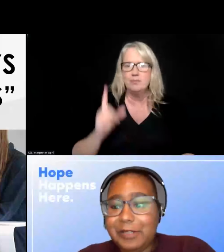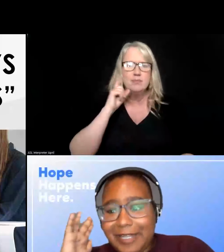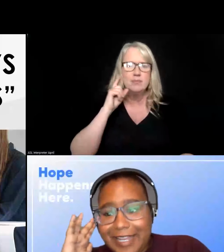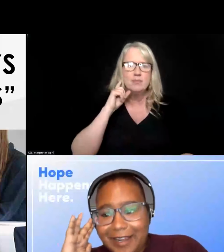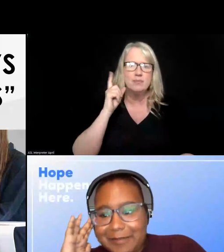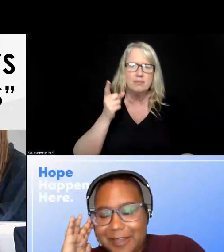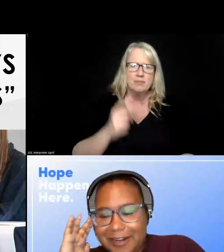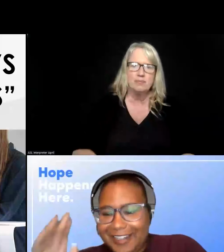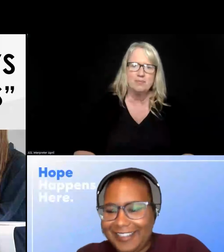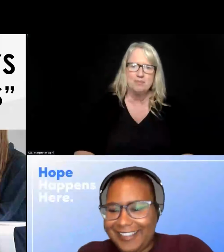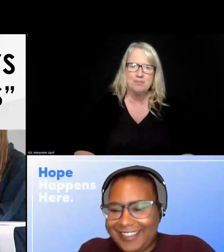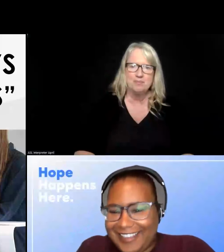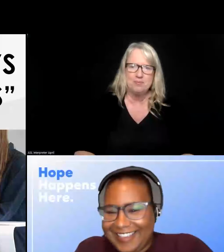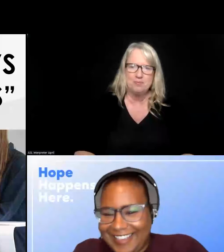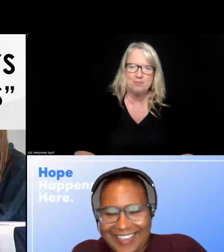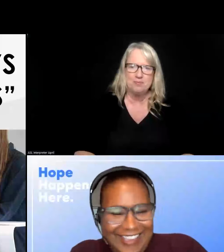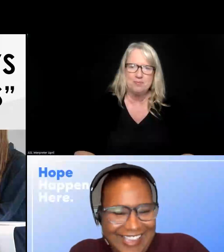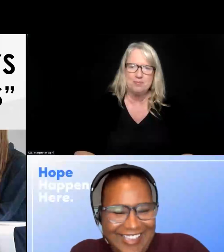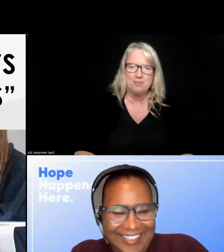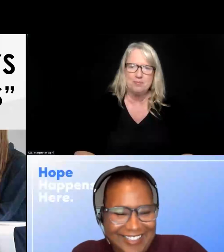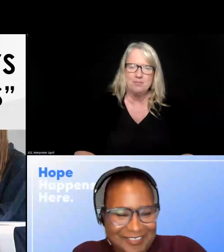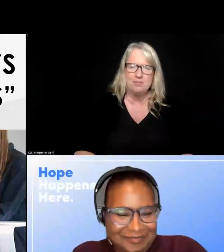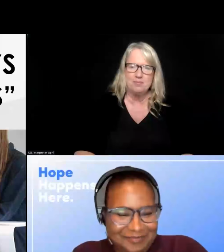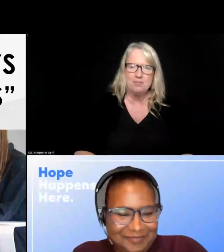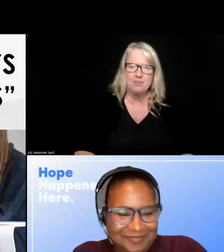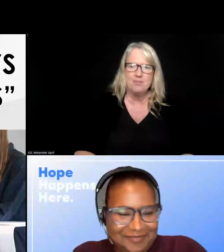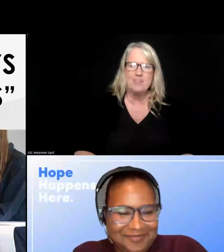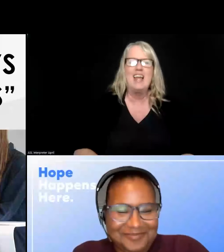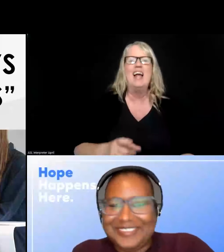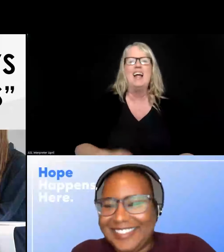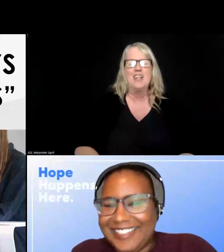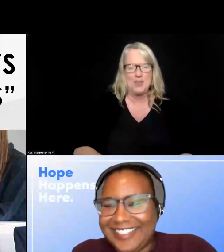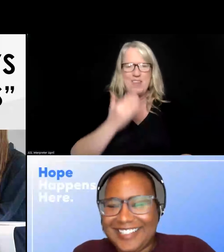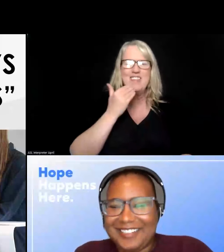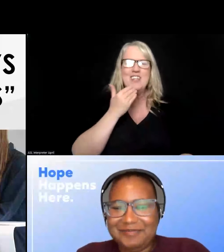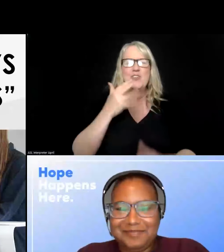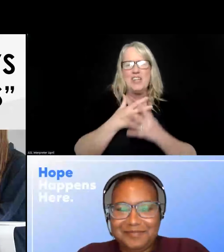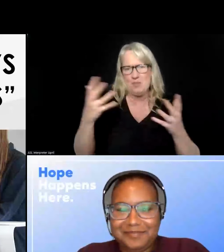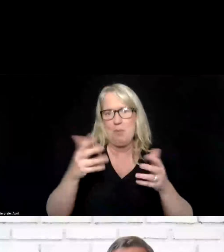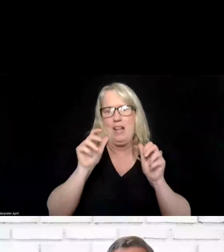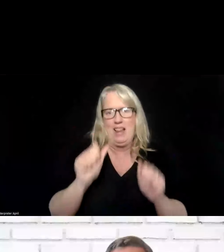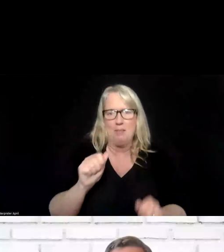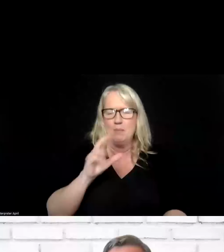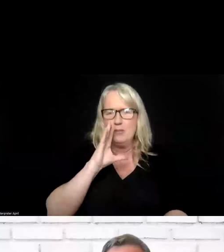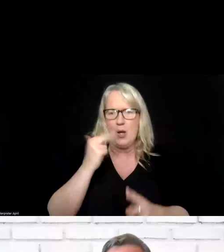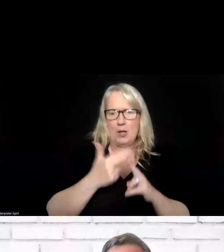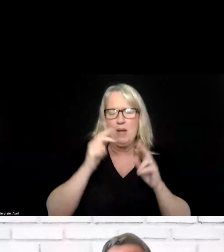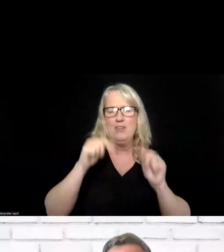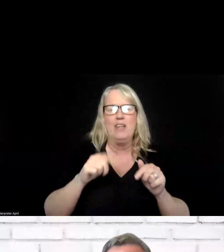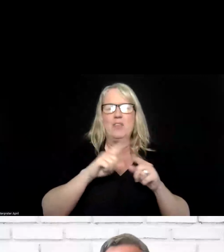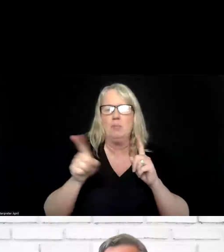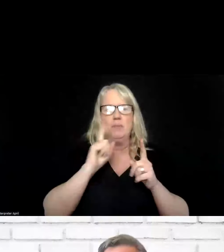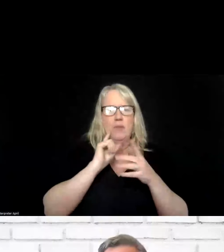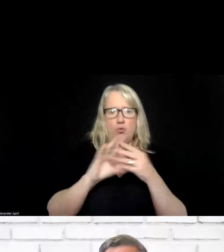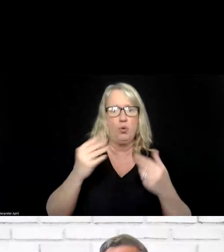You're muted. I'm sorry. Sorry. Hey, Laura. Thank you so much for letting me be able to talk about this. This story was near